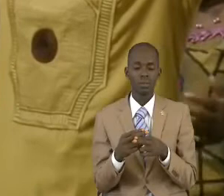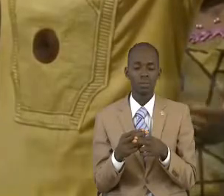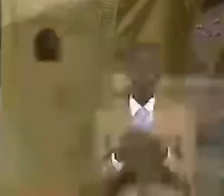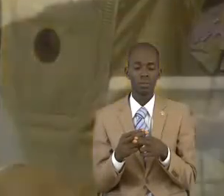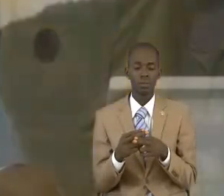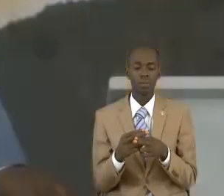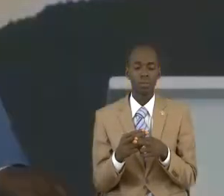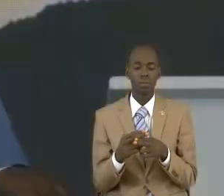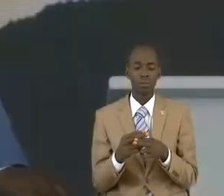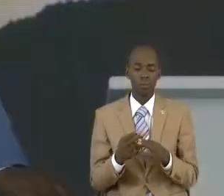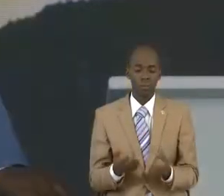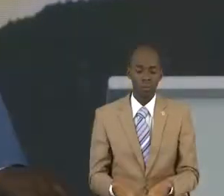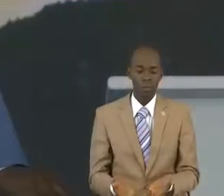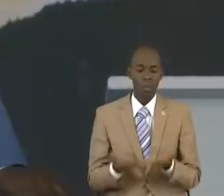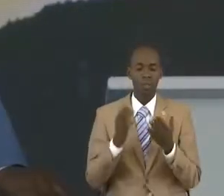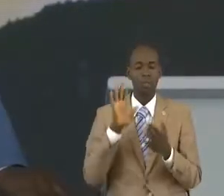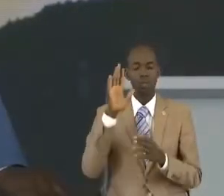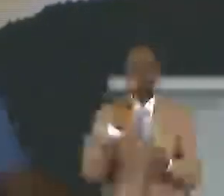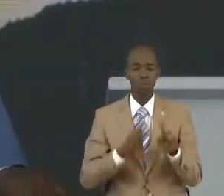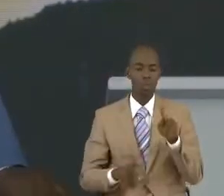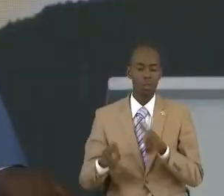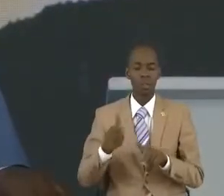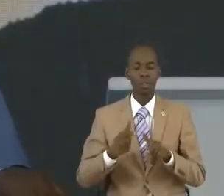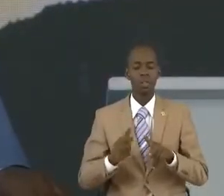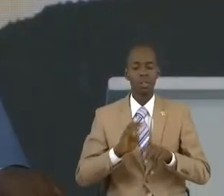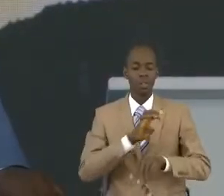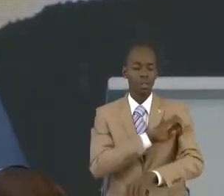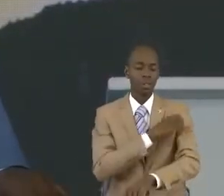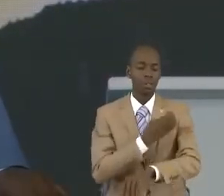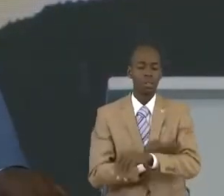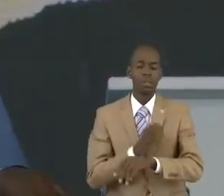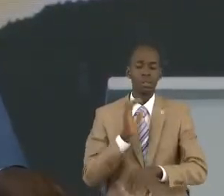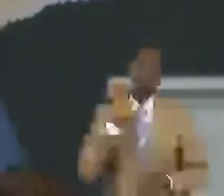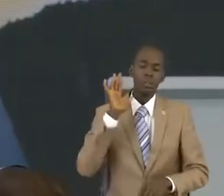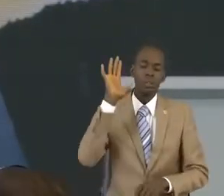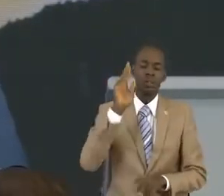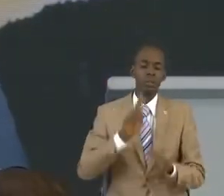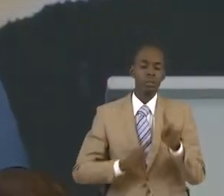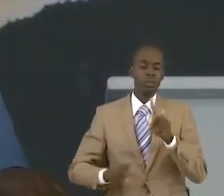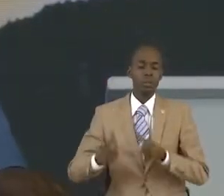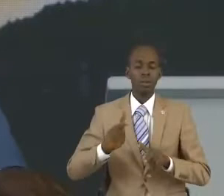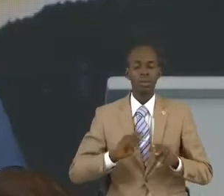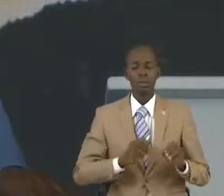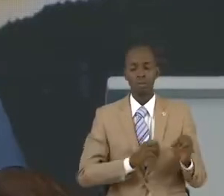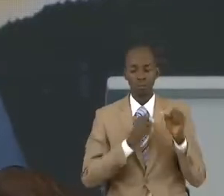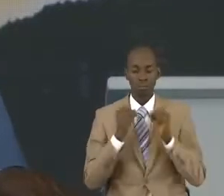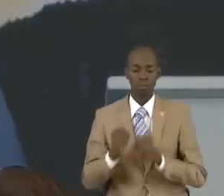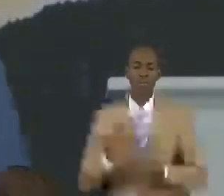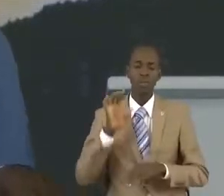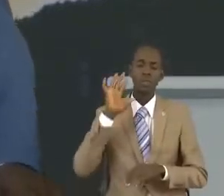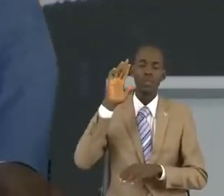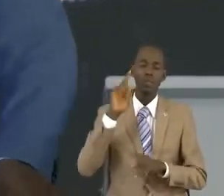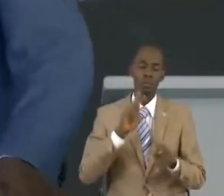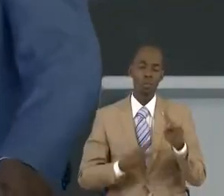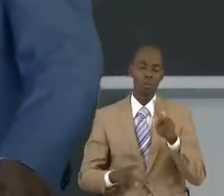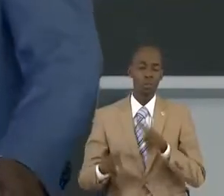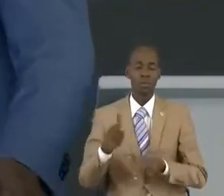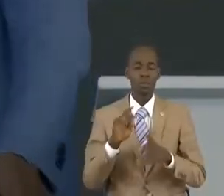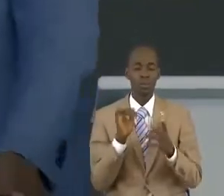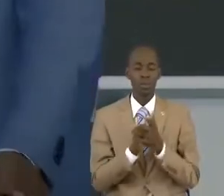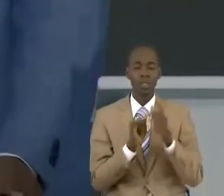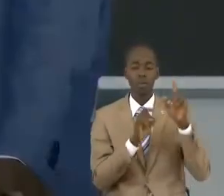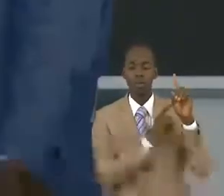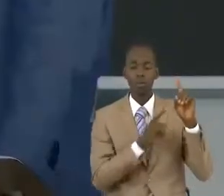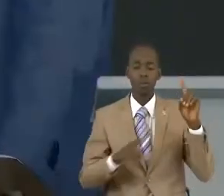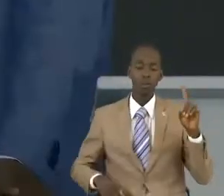Quicken your people. Energize your people. Empower your people. That, Lord,